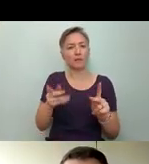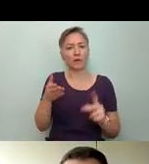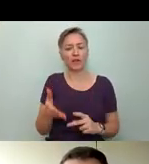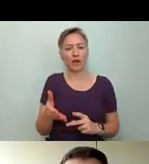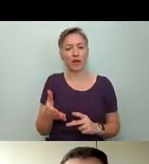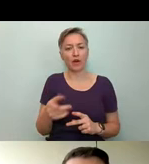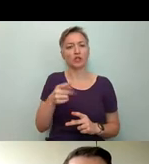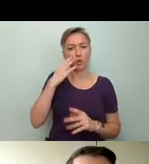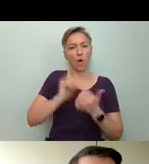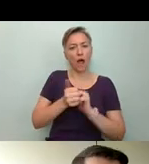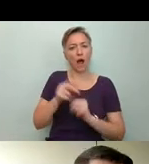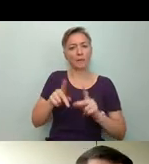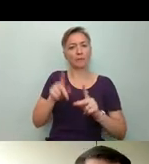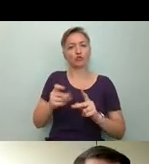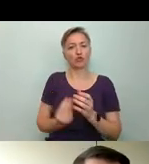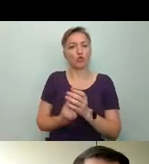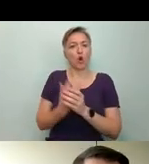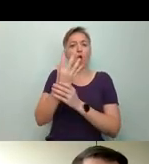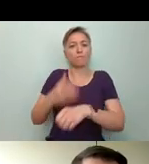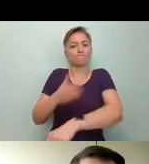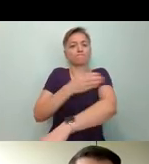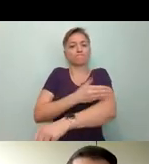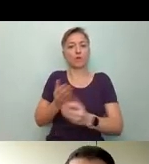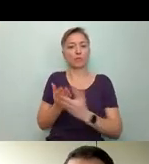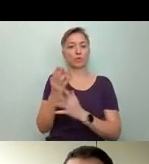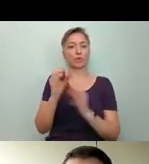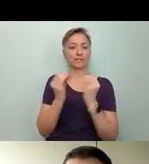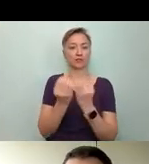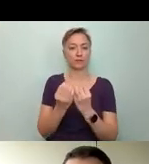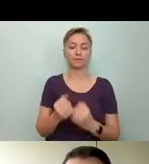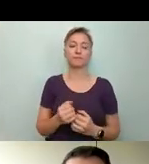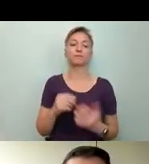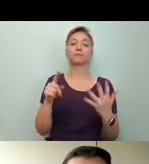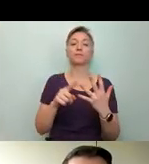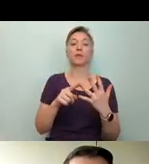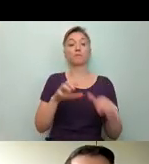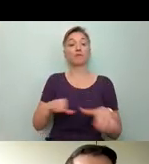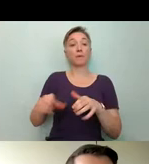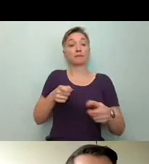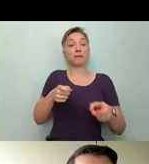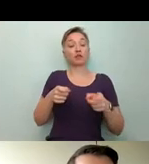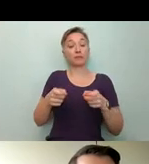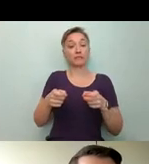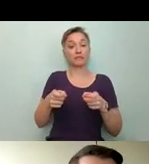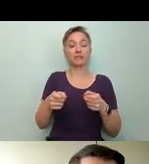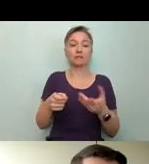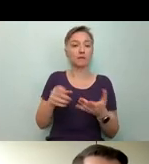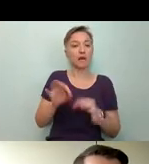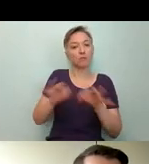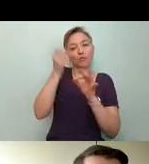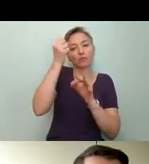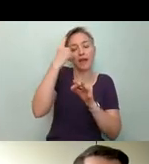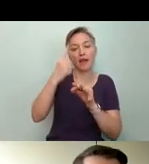through the organization. Performance management ultimately ties into this in the form of understanding how competency and